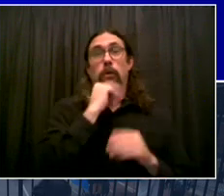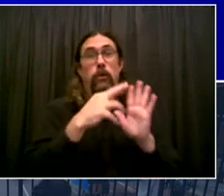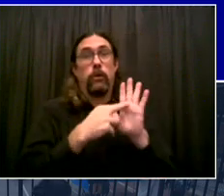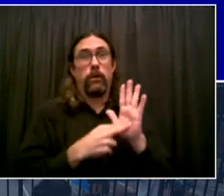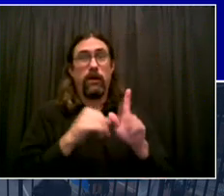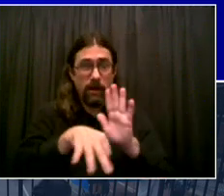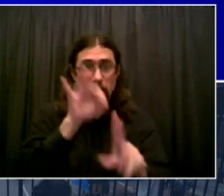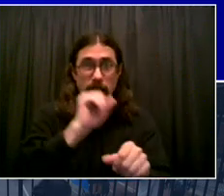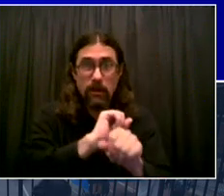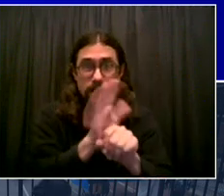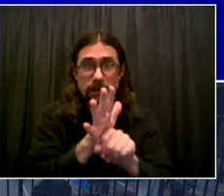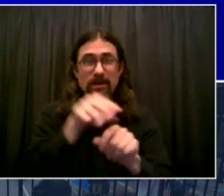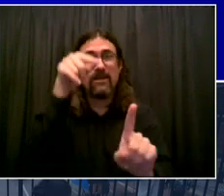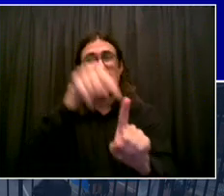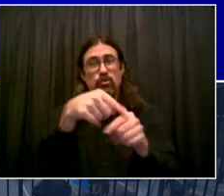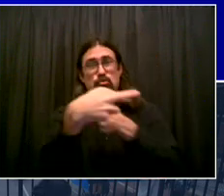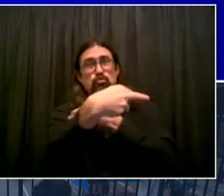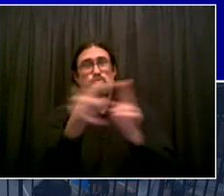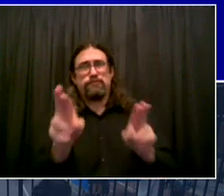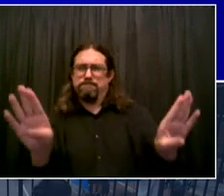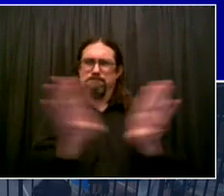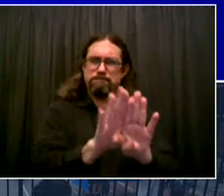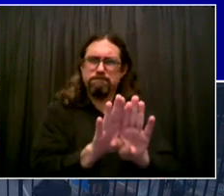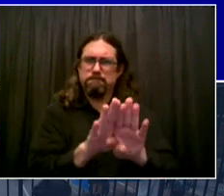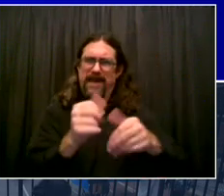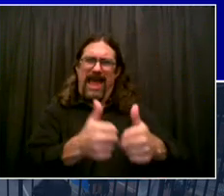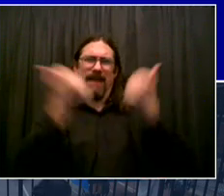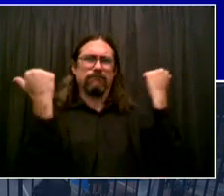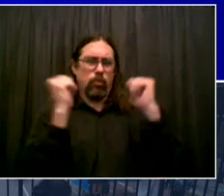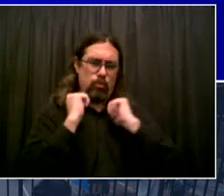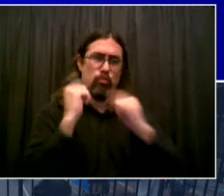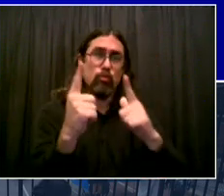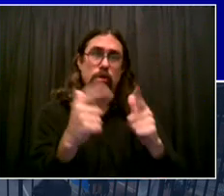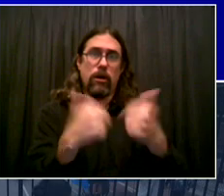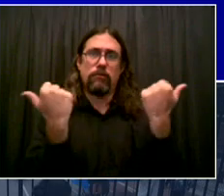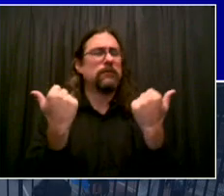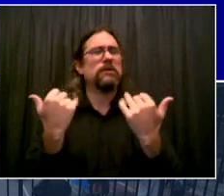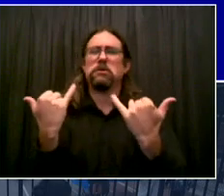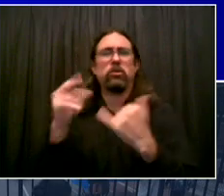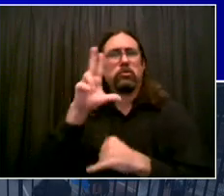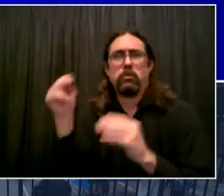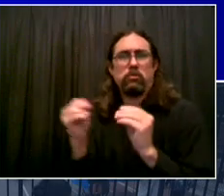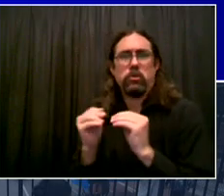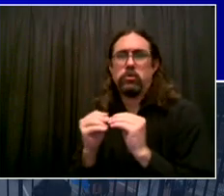the data from the first week of school. We decided to make both of these changes simultaneously, and they do complement each other.